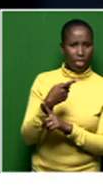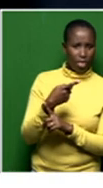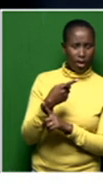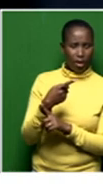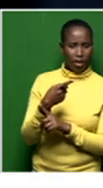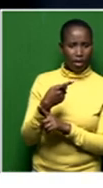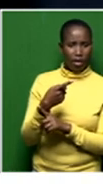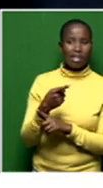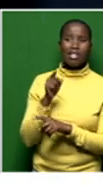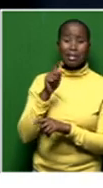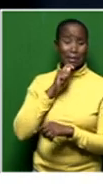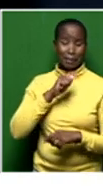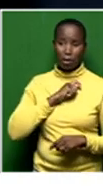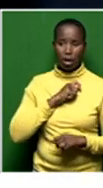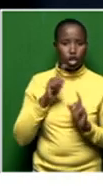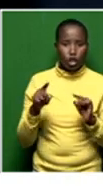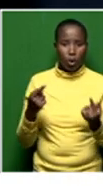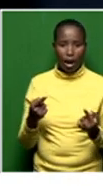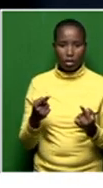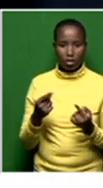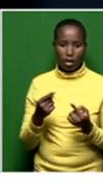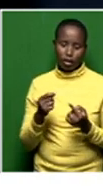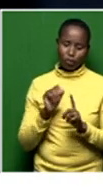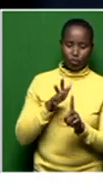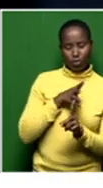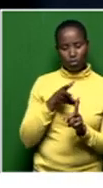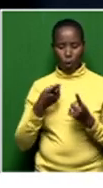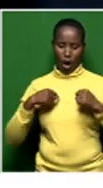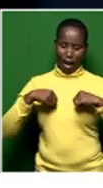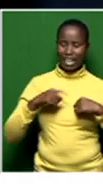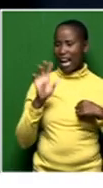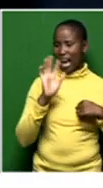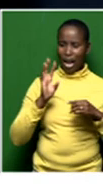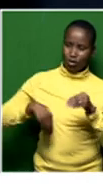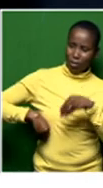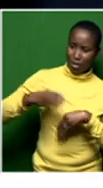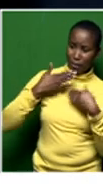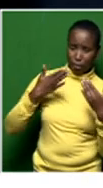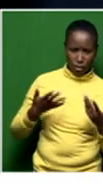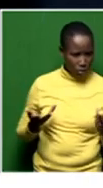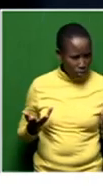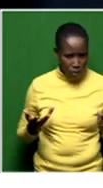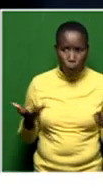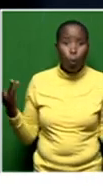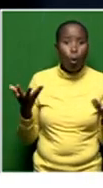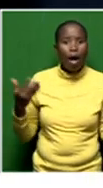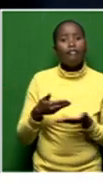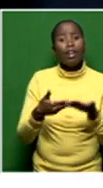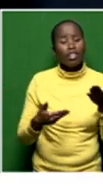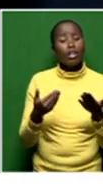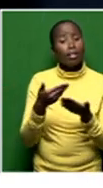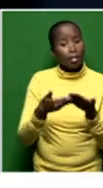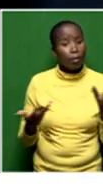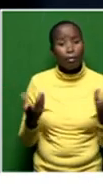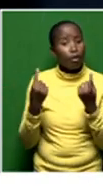raising. There is absolutely no way you can convince us that there is no corruption when you haven't produced financial statements. Part of the